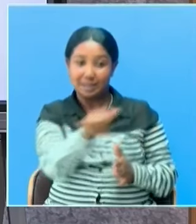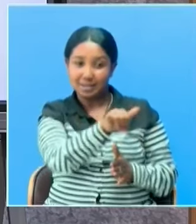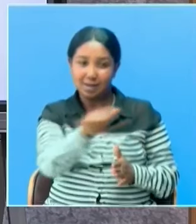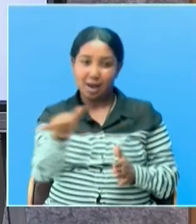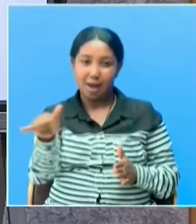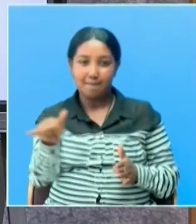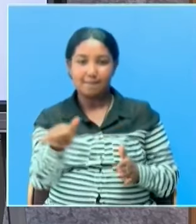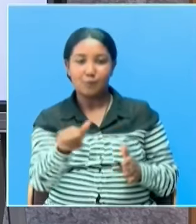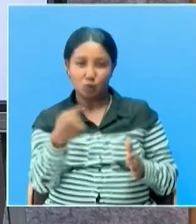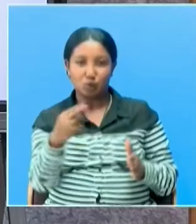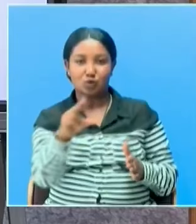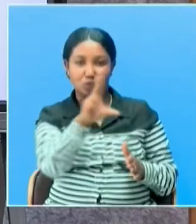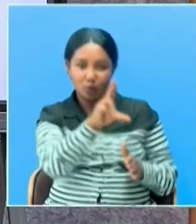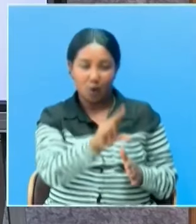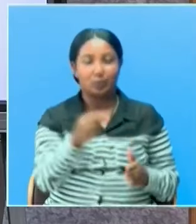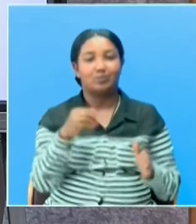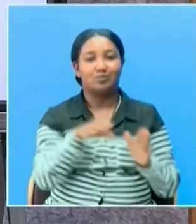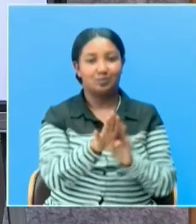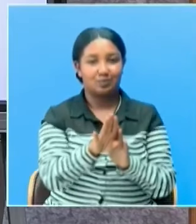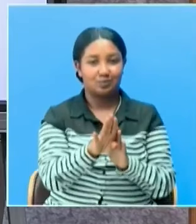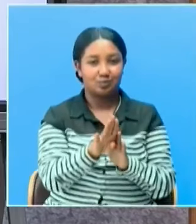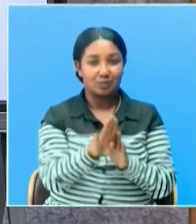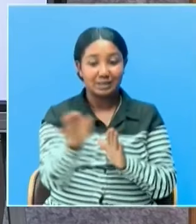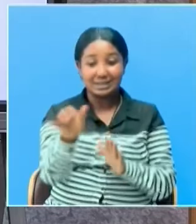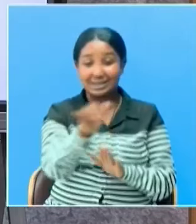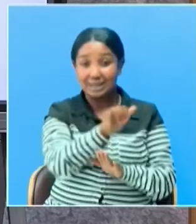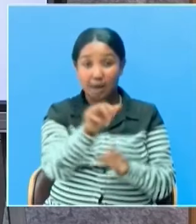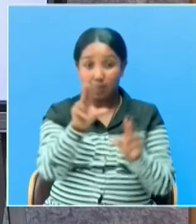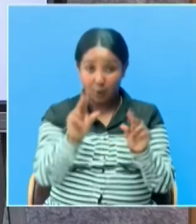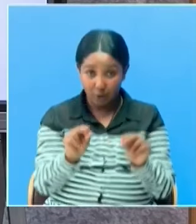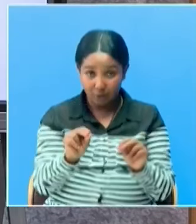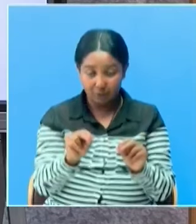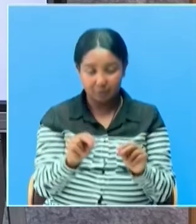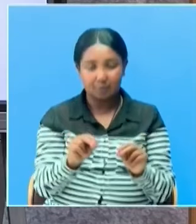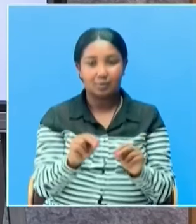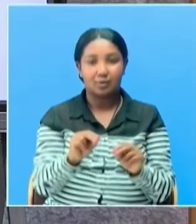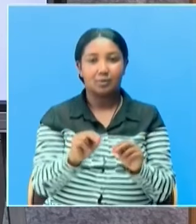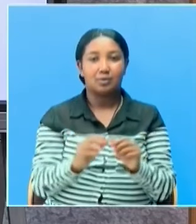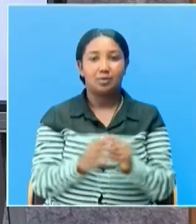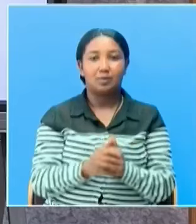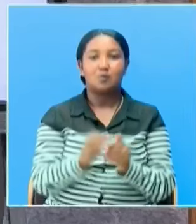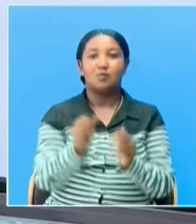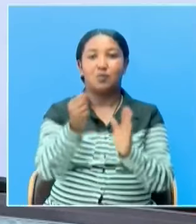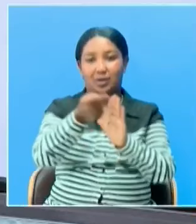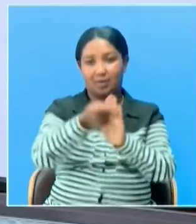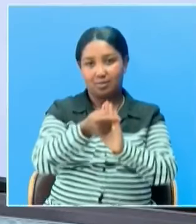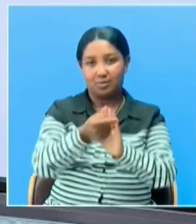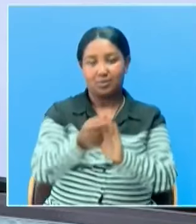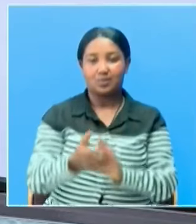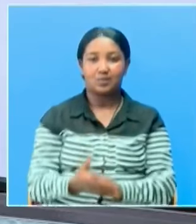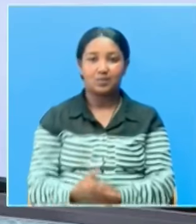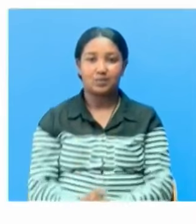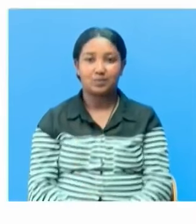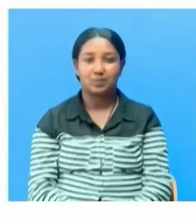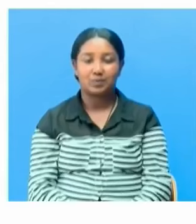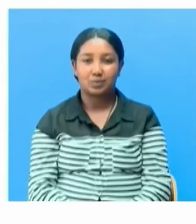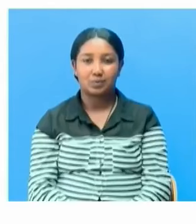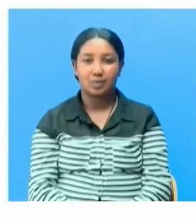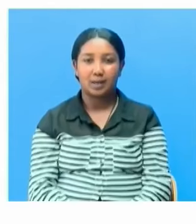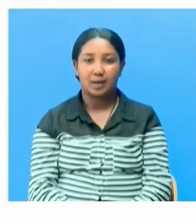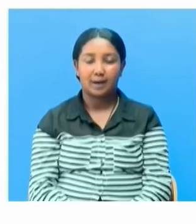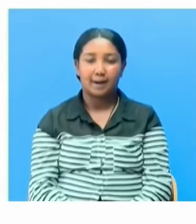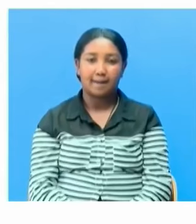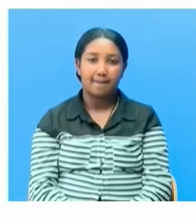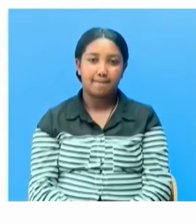same, okay? If they are not the same in comparative forms. For example, here we can